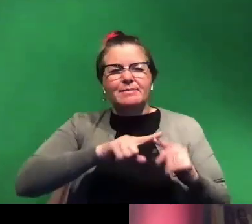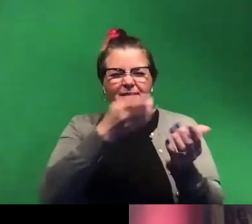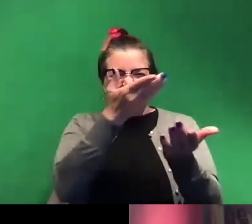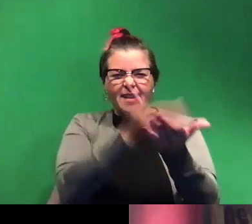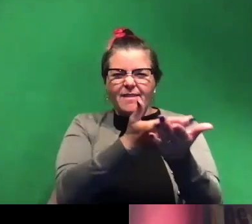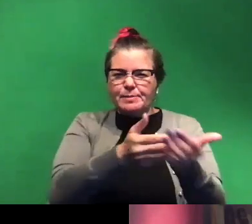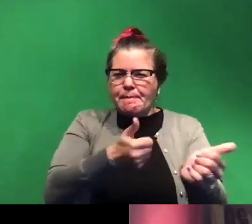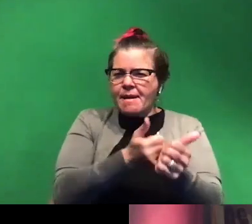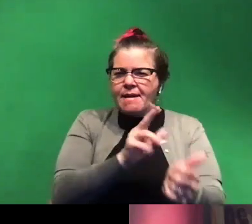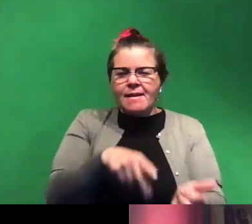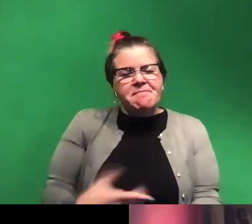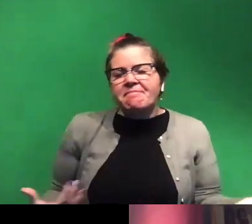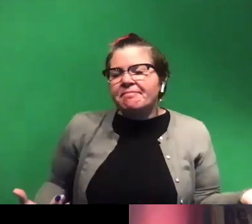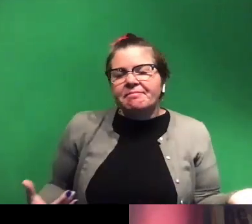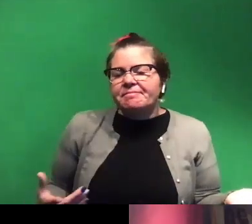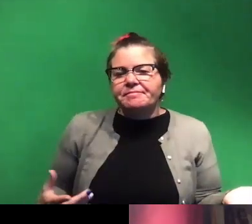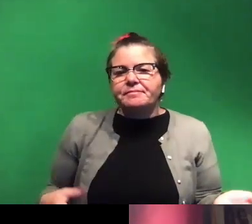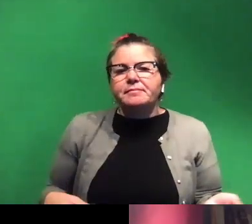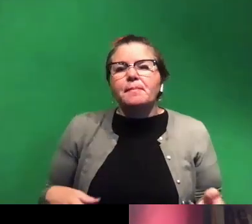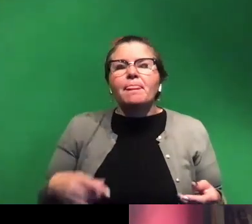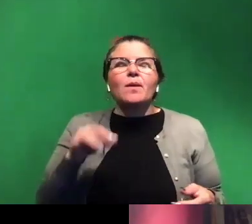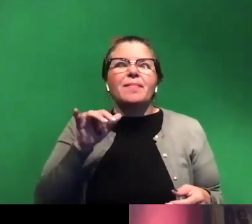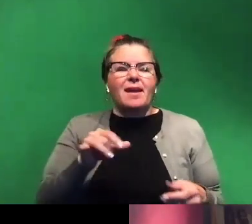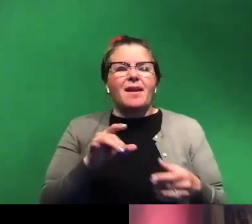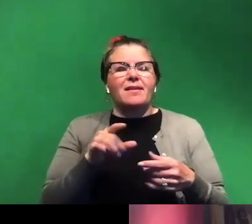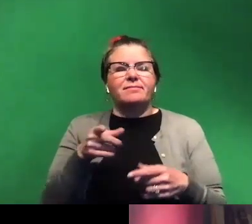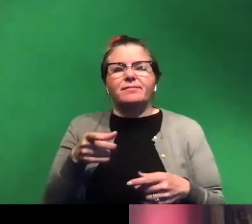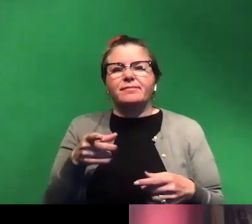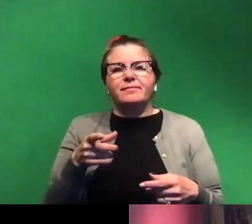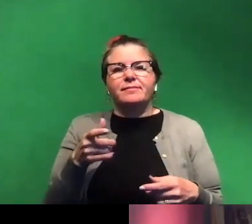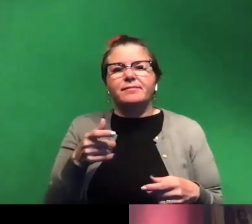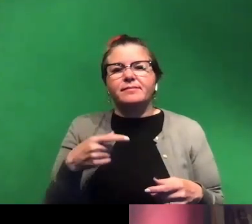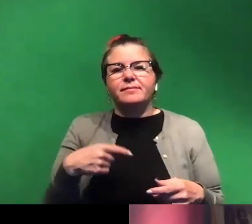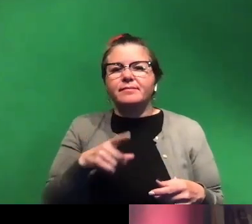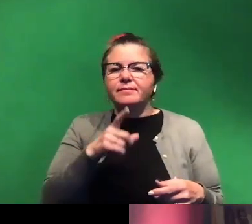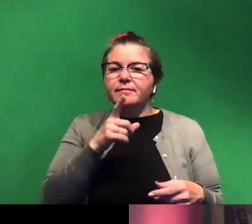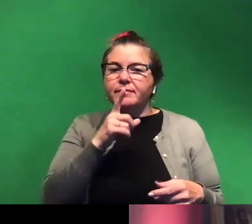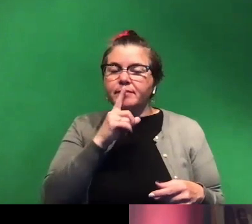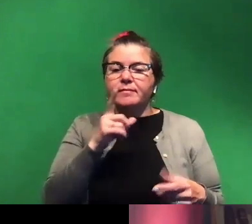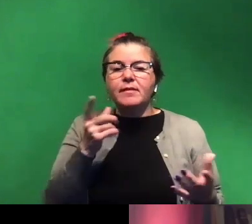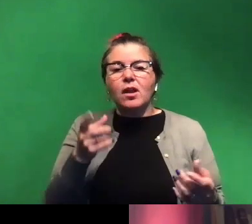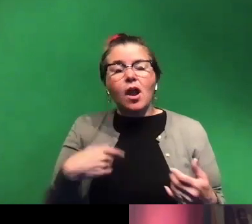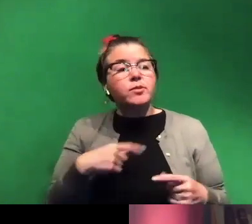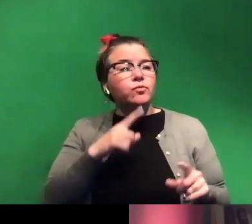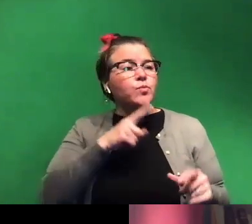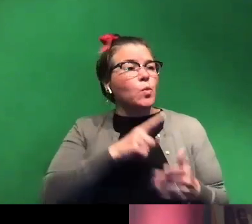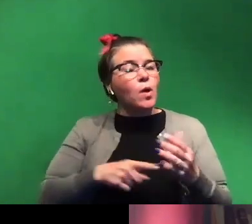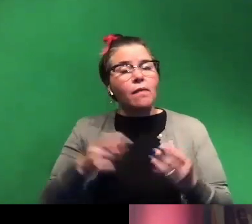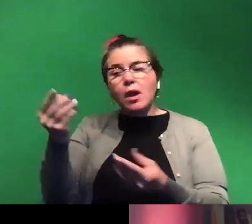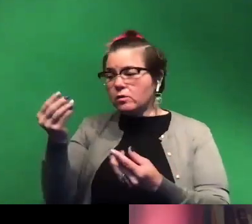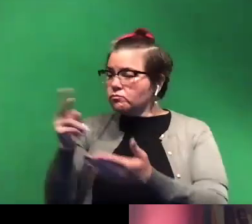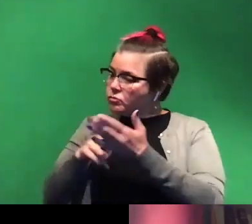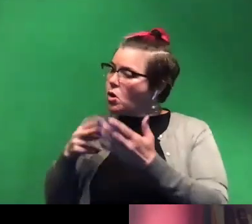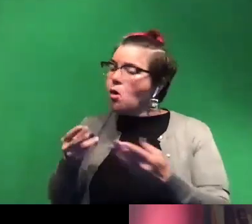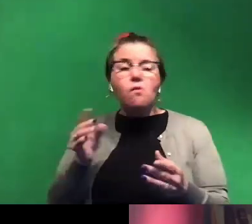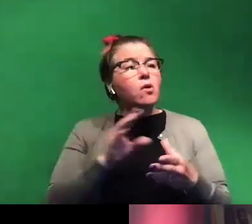case, like, in some ways, like, I try not to be so objective that I just like, well, I'm just going to report what the scientists say. Right.